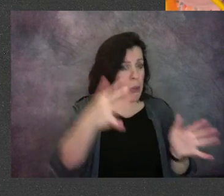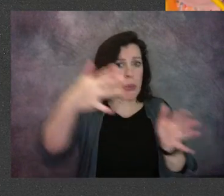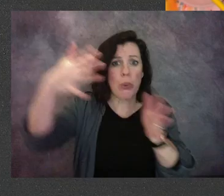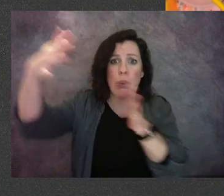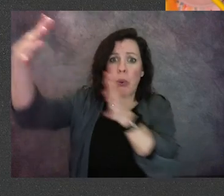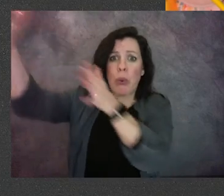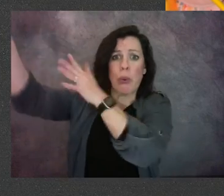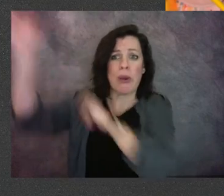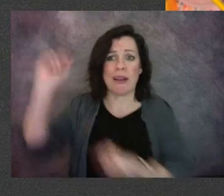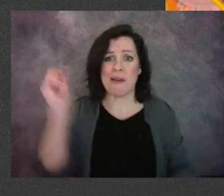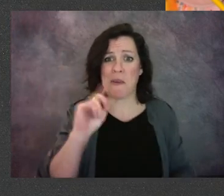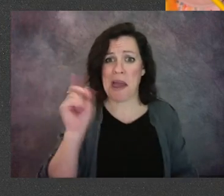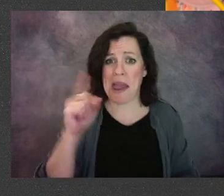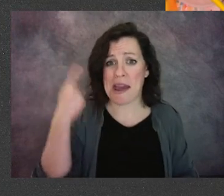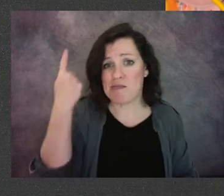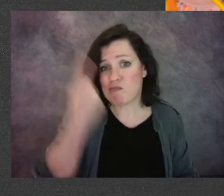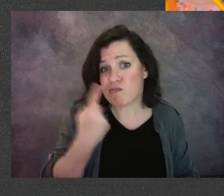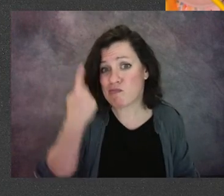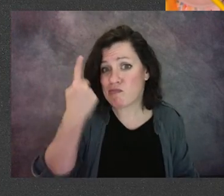Where will the wind blow?